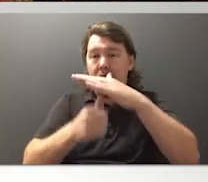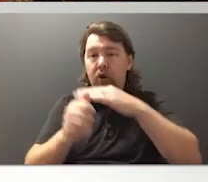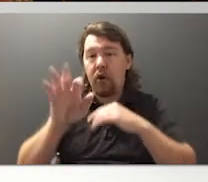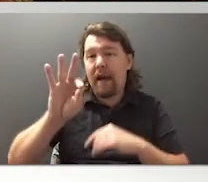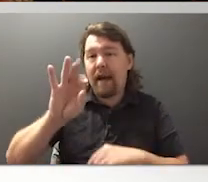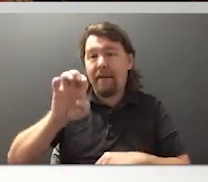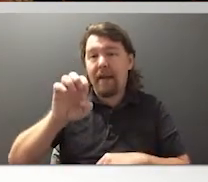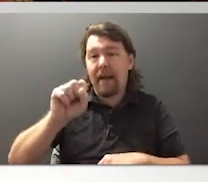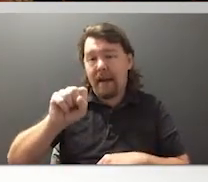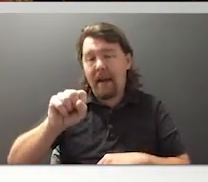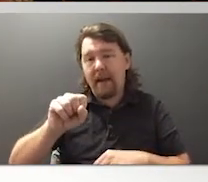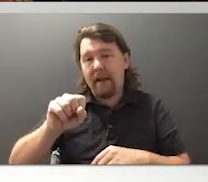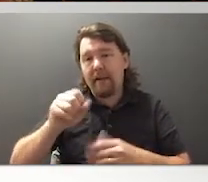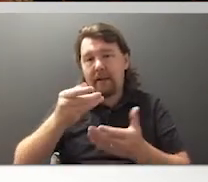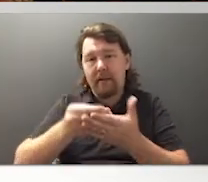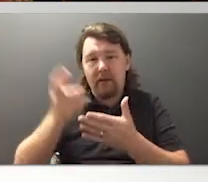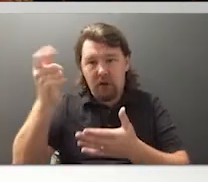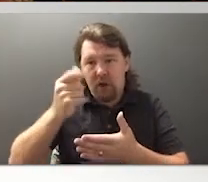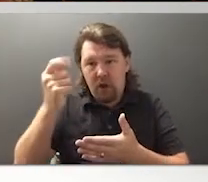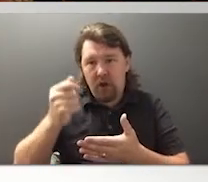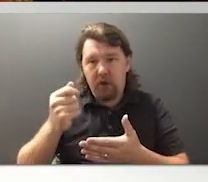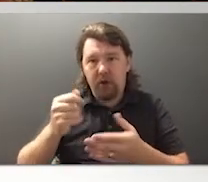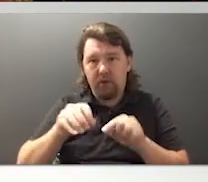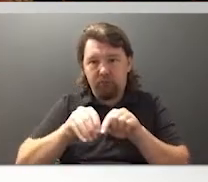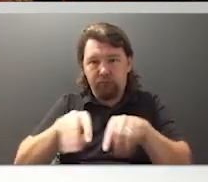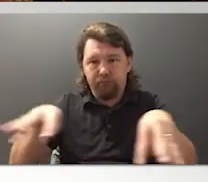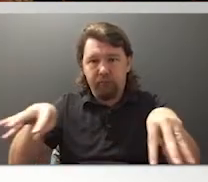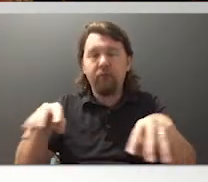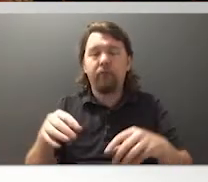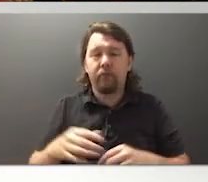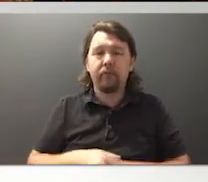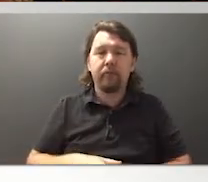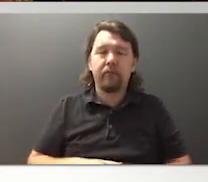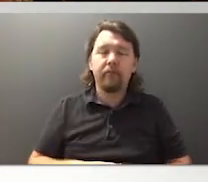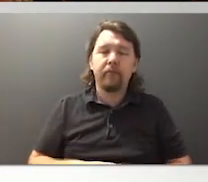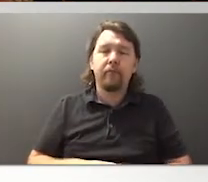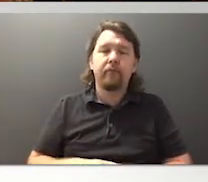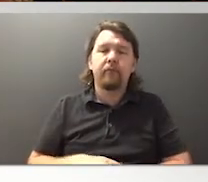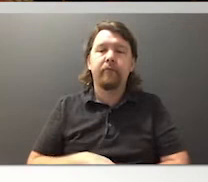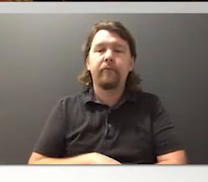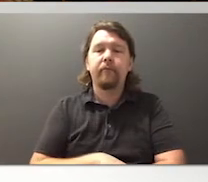pathway of students, scholarships for students with unique abilities.